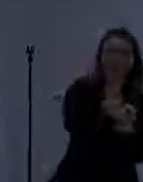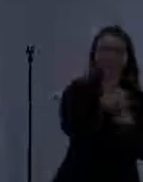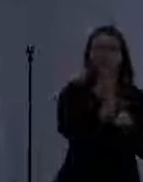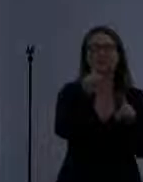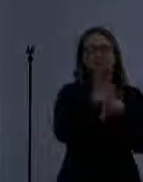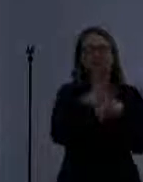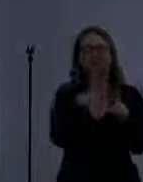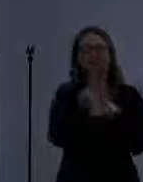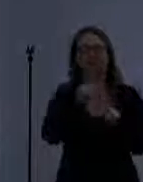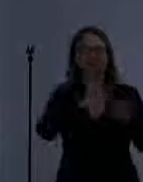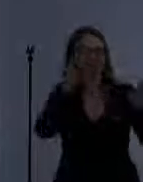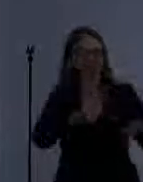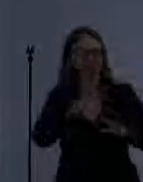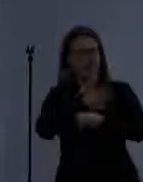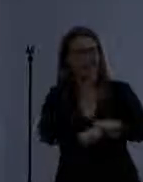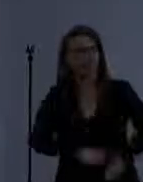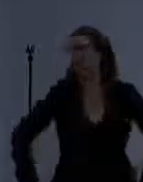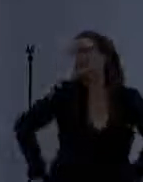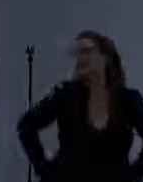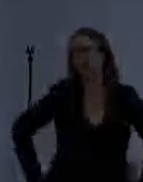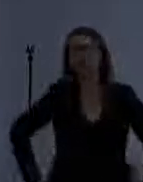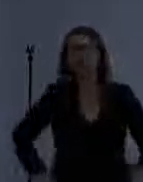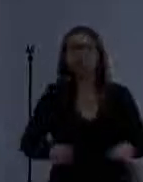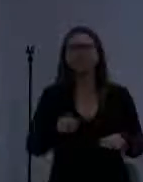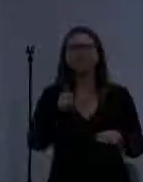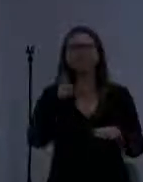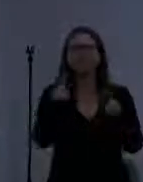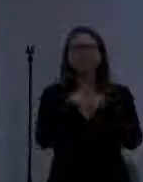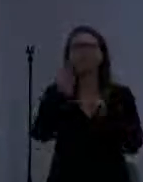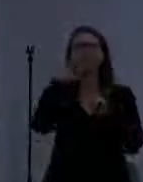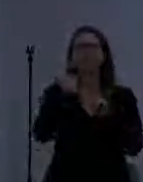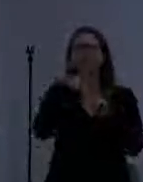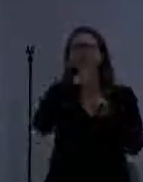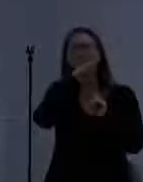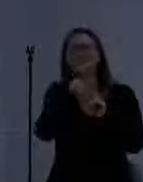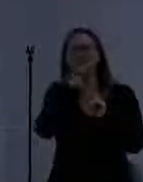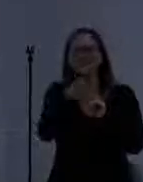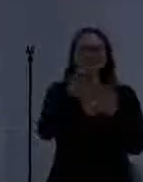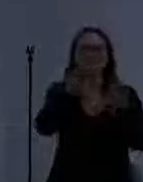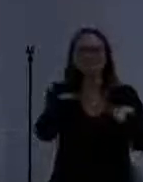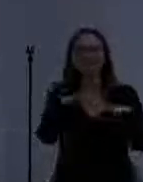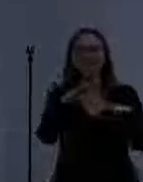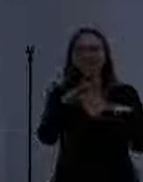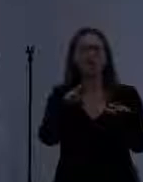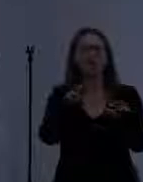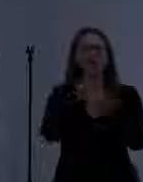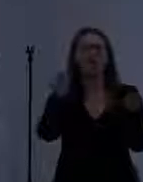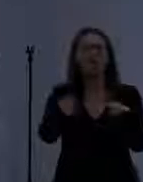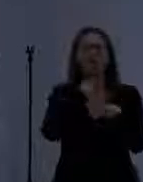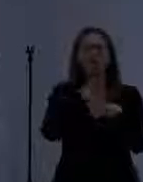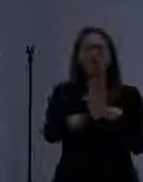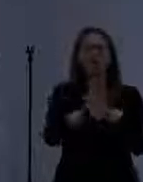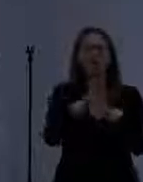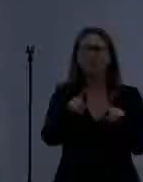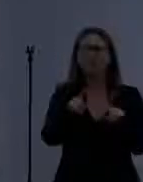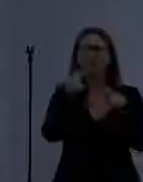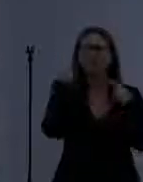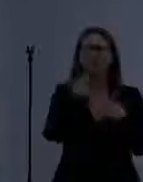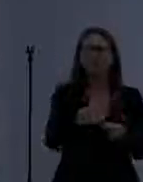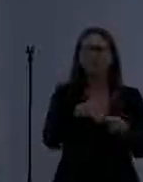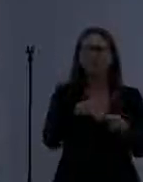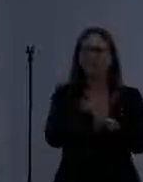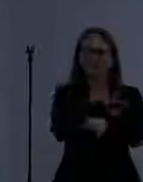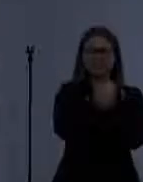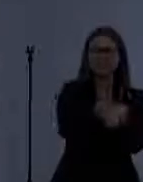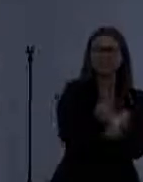morning, it's often akin to torture. So we have a specific arm of